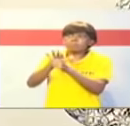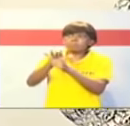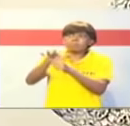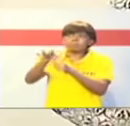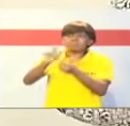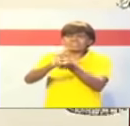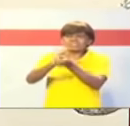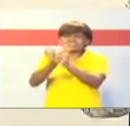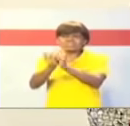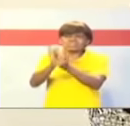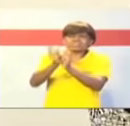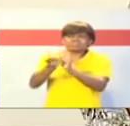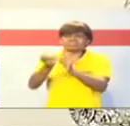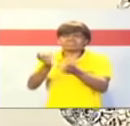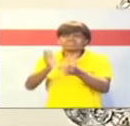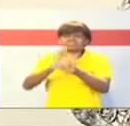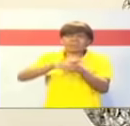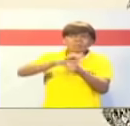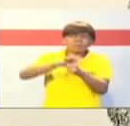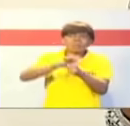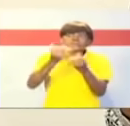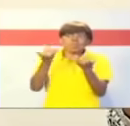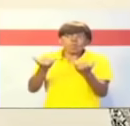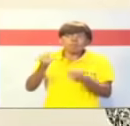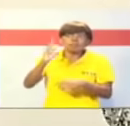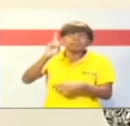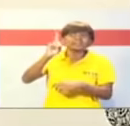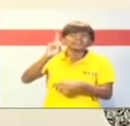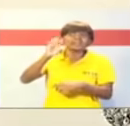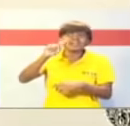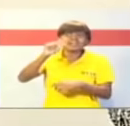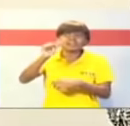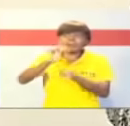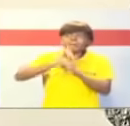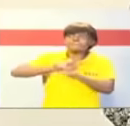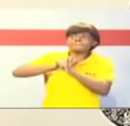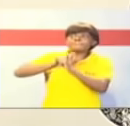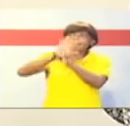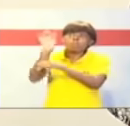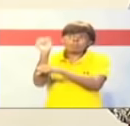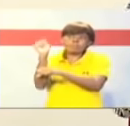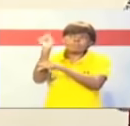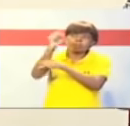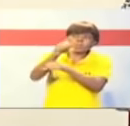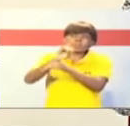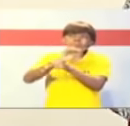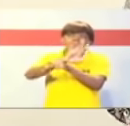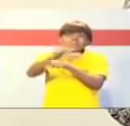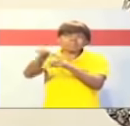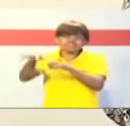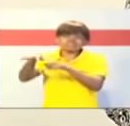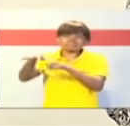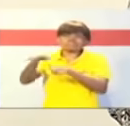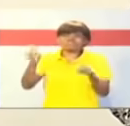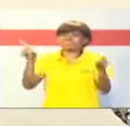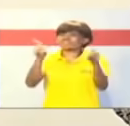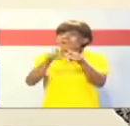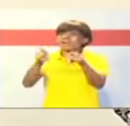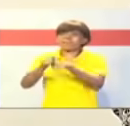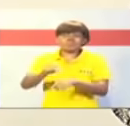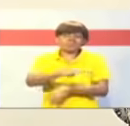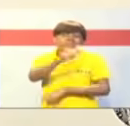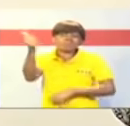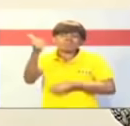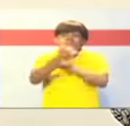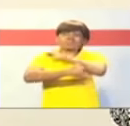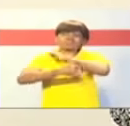the other lineages they found that Delta is emerging as the most dominant one. So it's not unusual. And the reason is